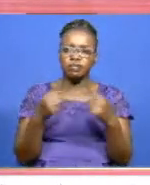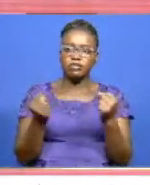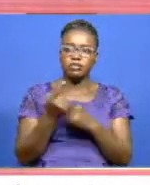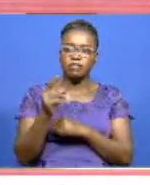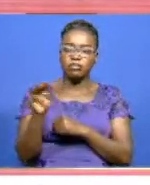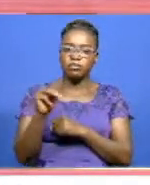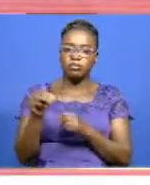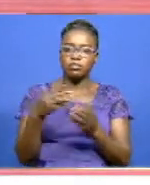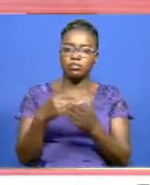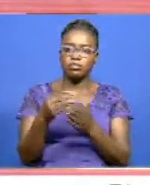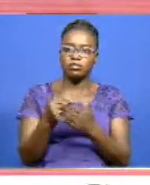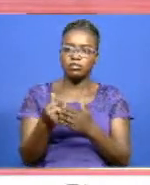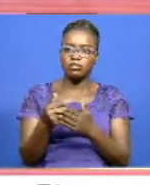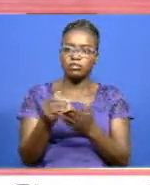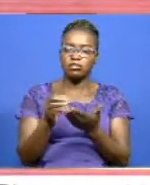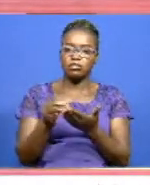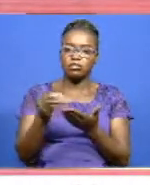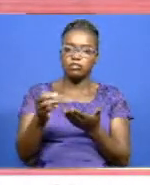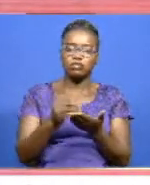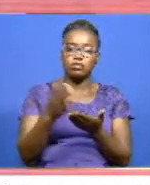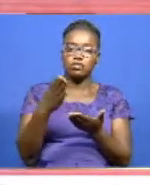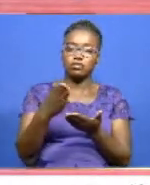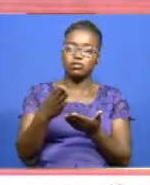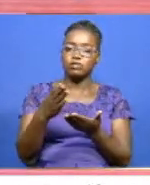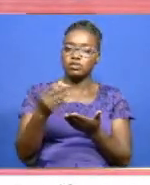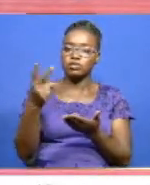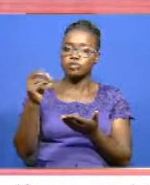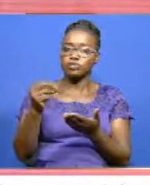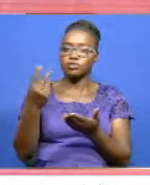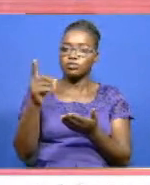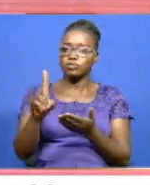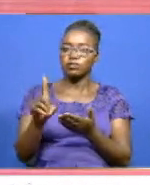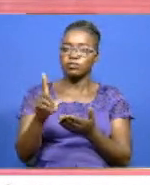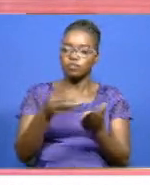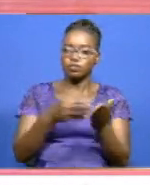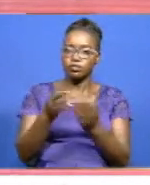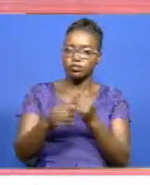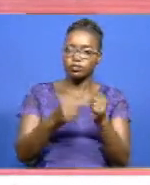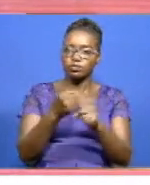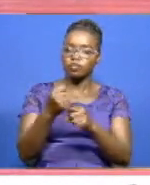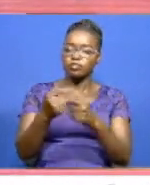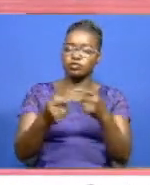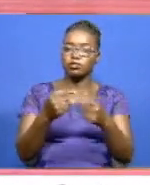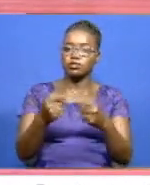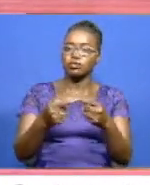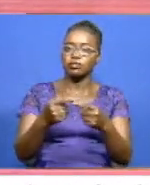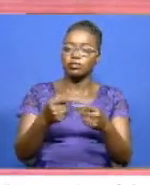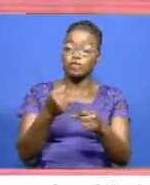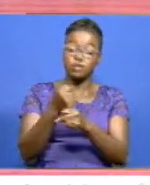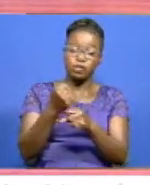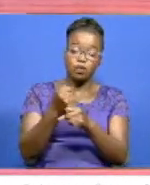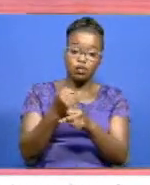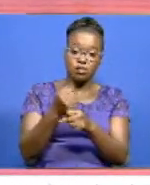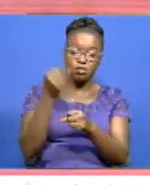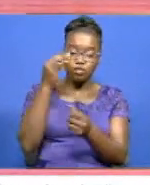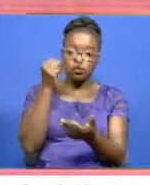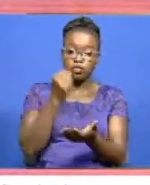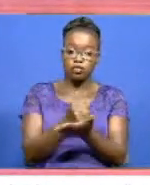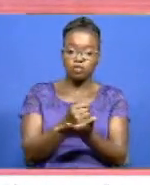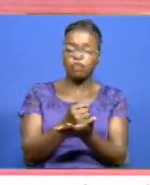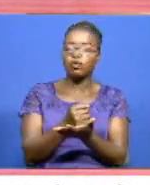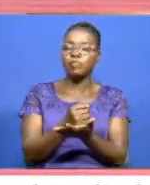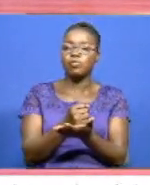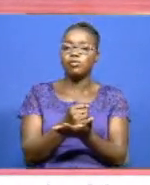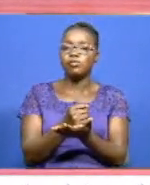million shillings allocated in the 2021 financial year for the operations of the Office of the Data